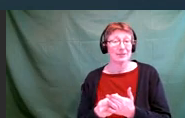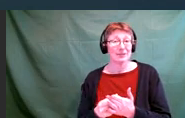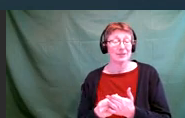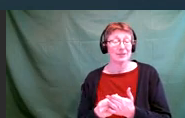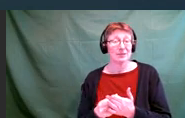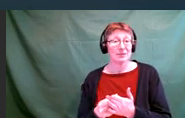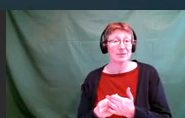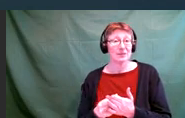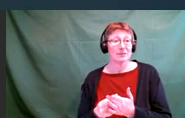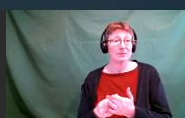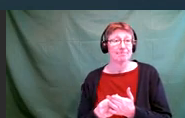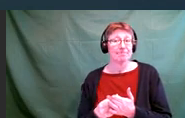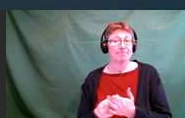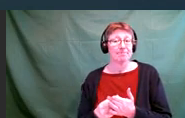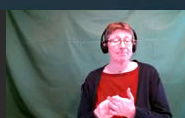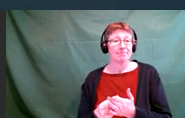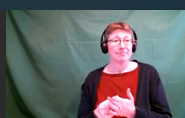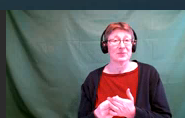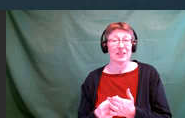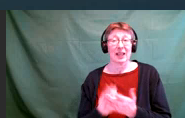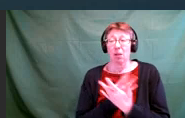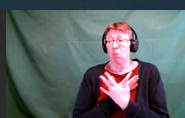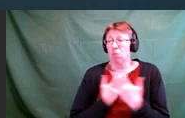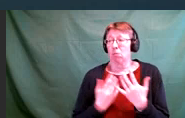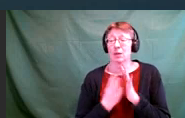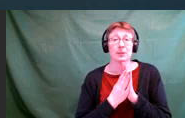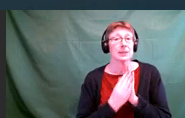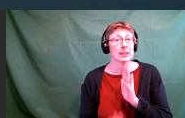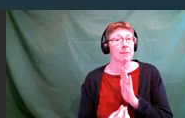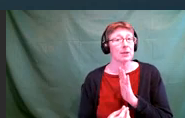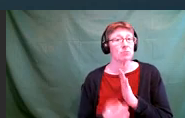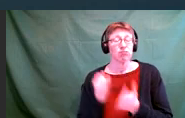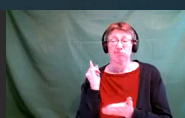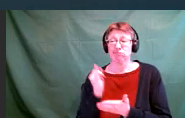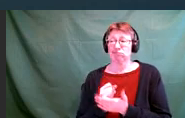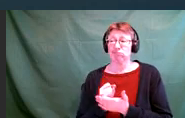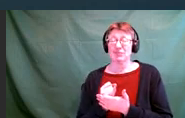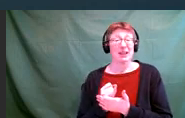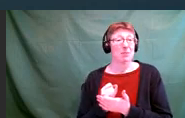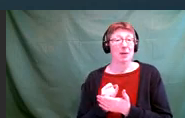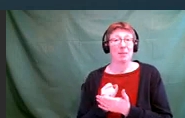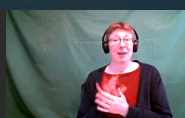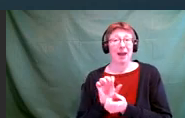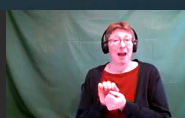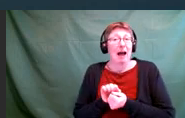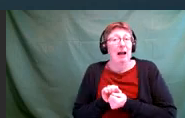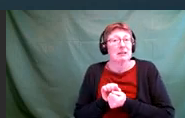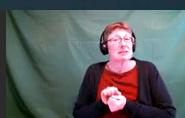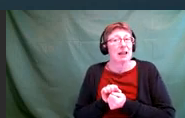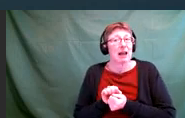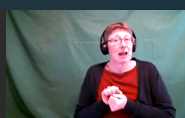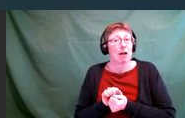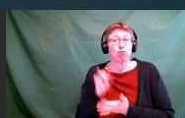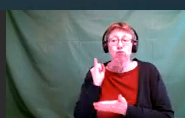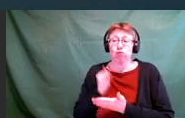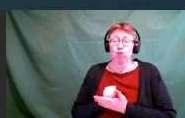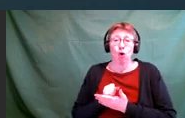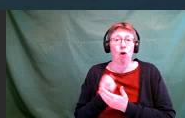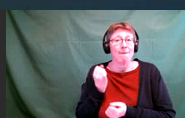And there's been a huge number of examples of assets being incorrectly valued.